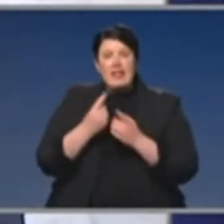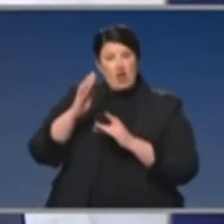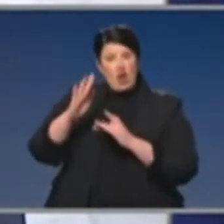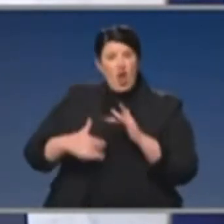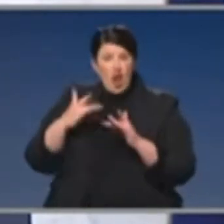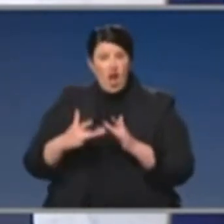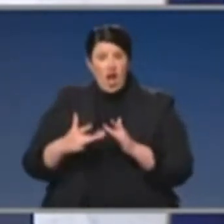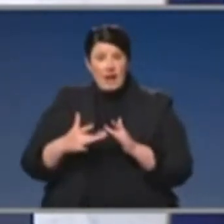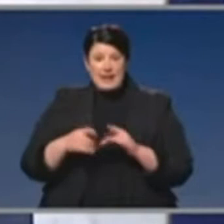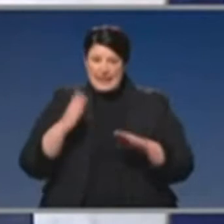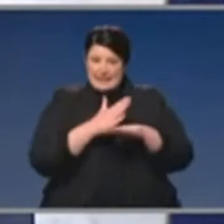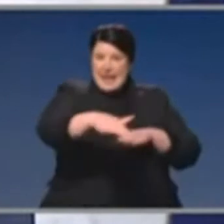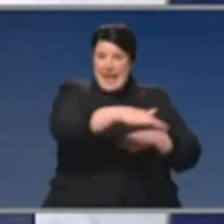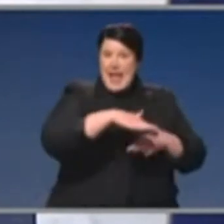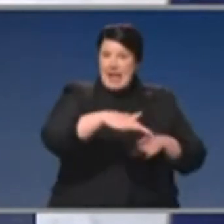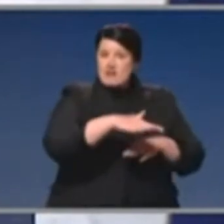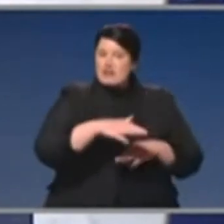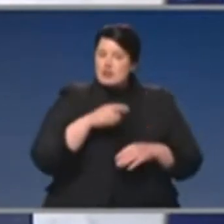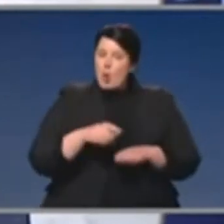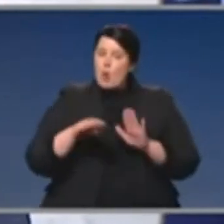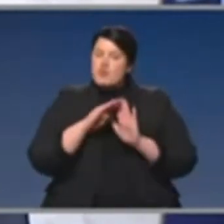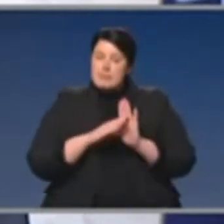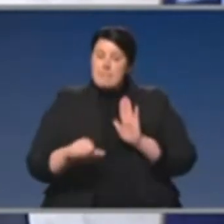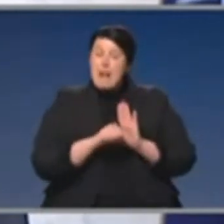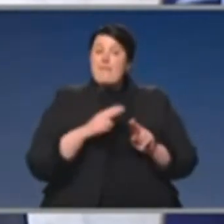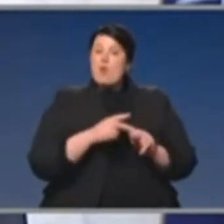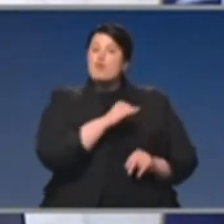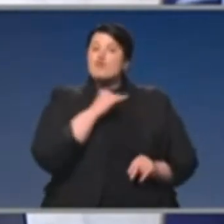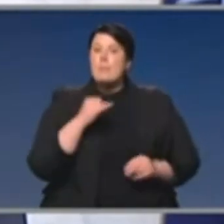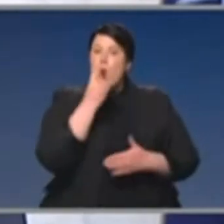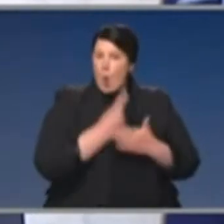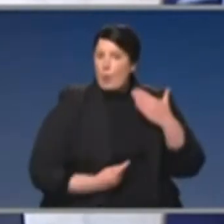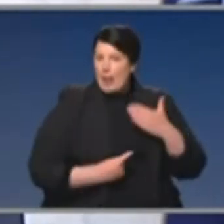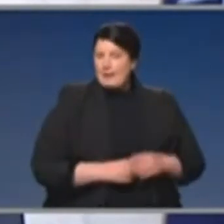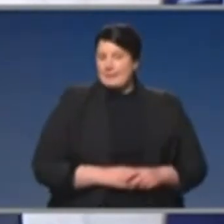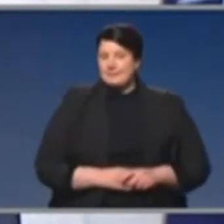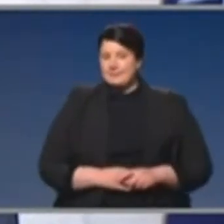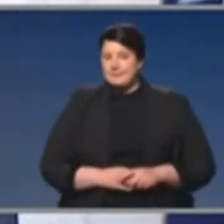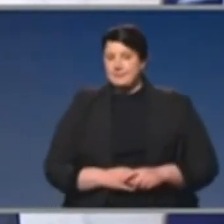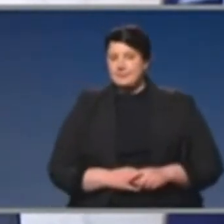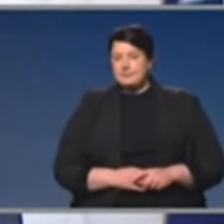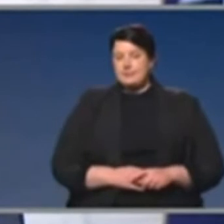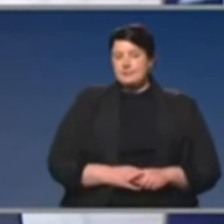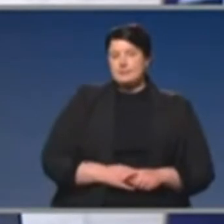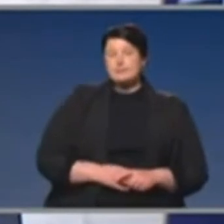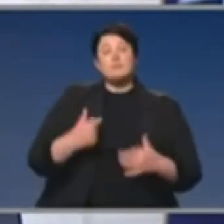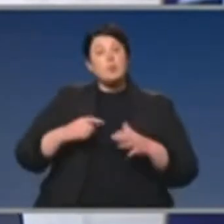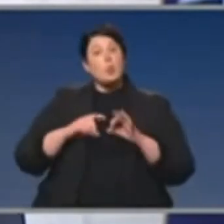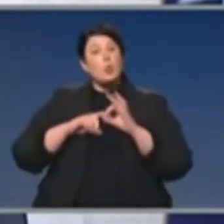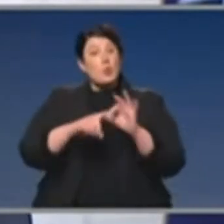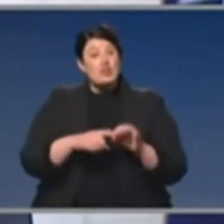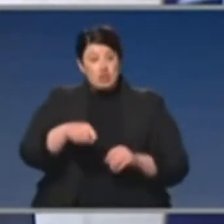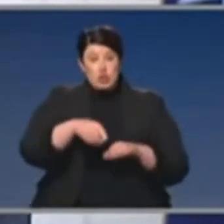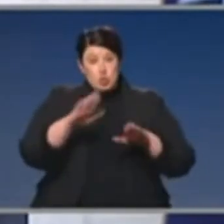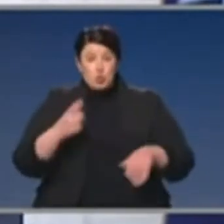law applies to those people and those people only. Minister, what's your simple message then to parents with kids of that age